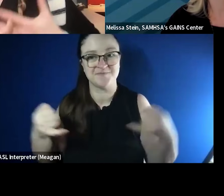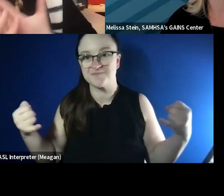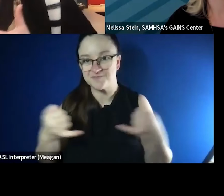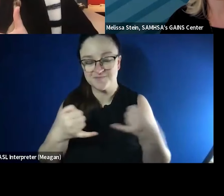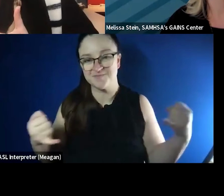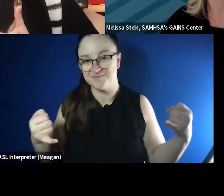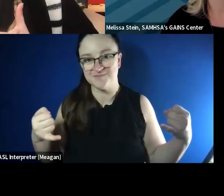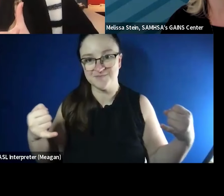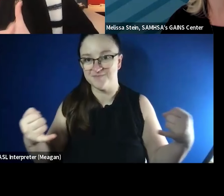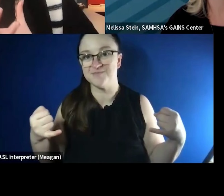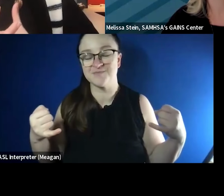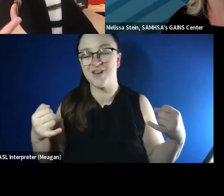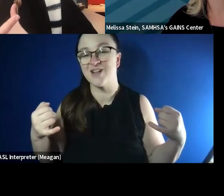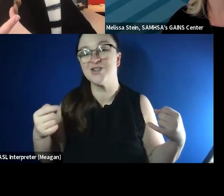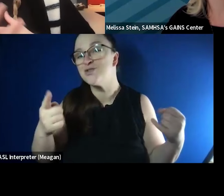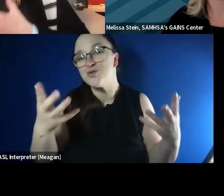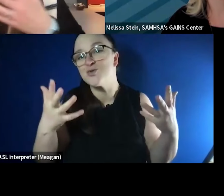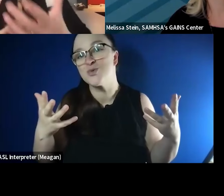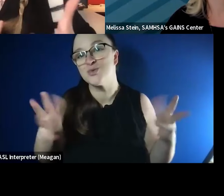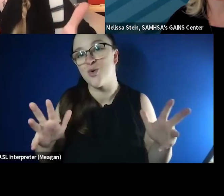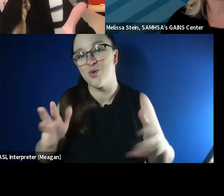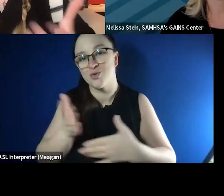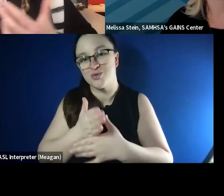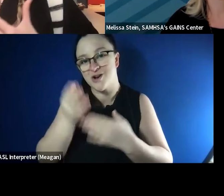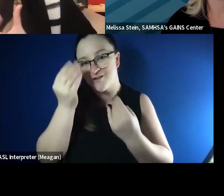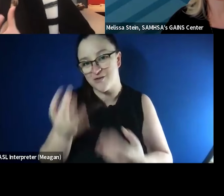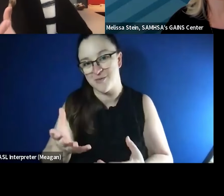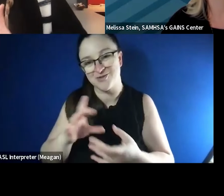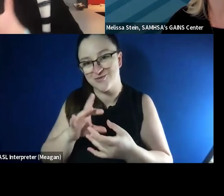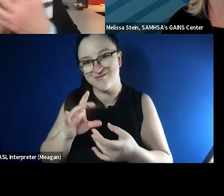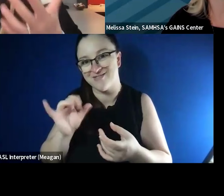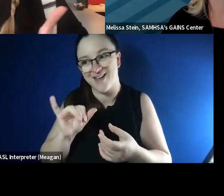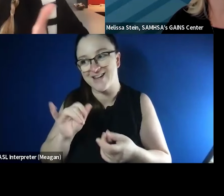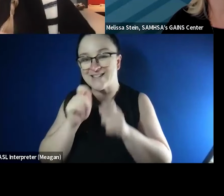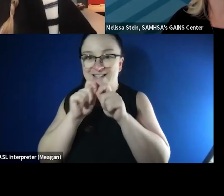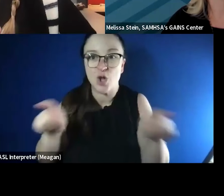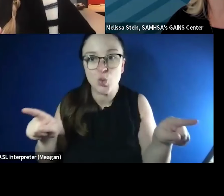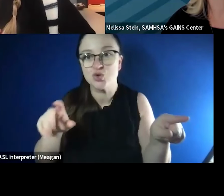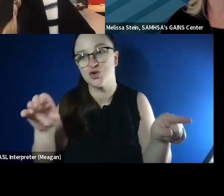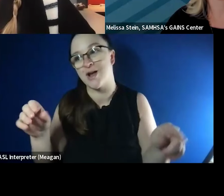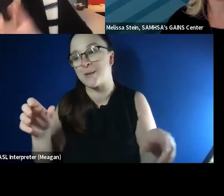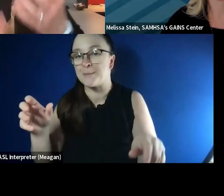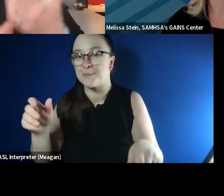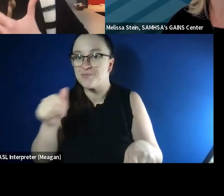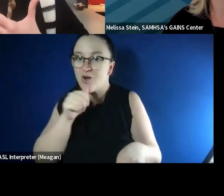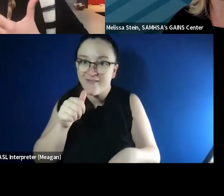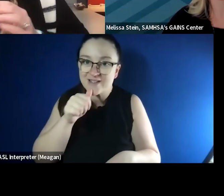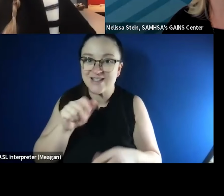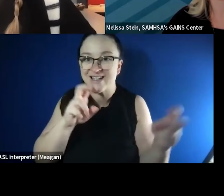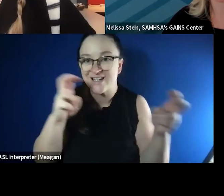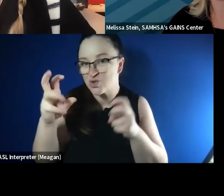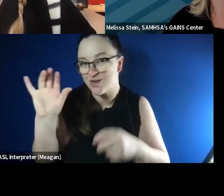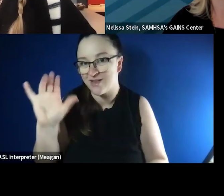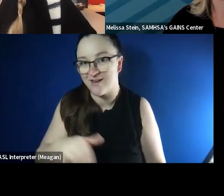don't want to necessarily share the information in terms of like disclosure and privacy and issues like